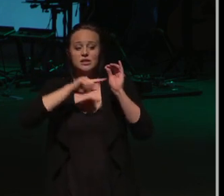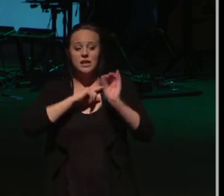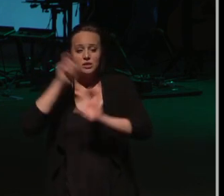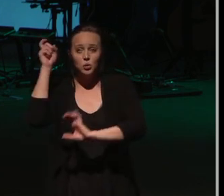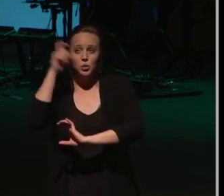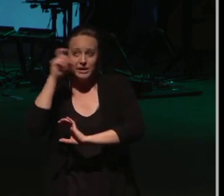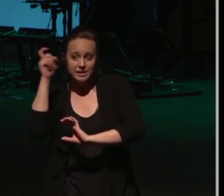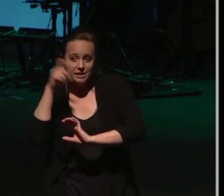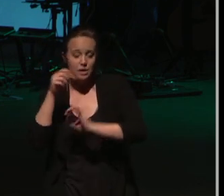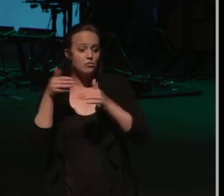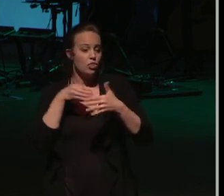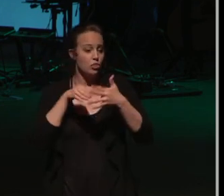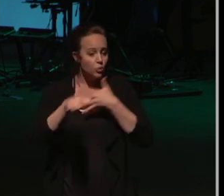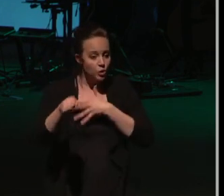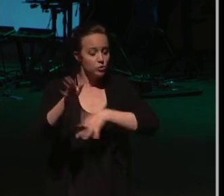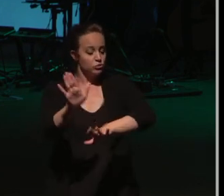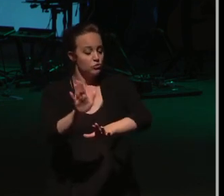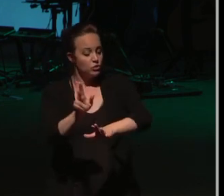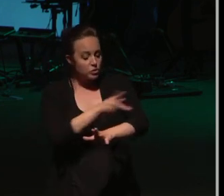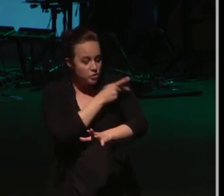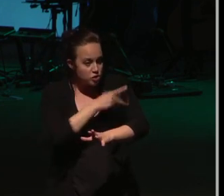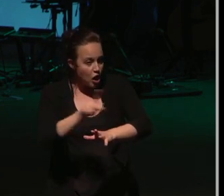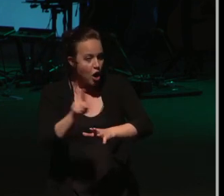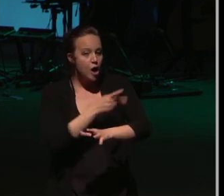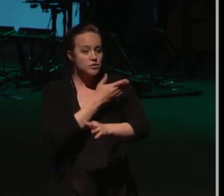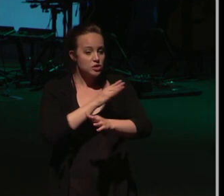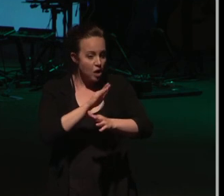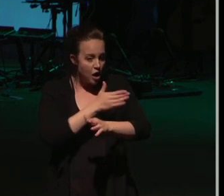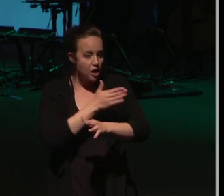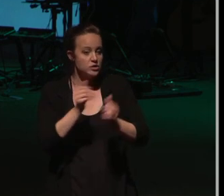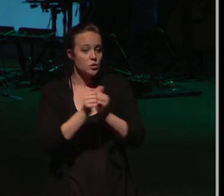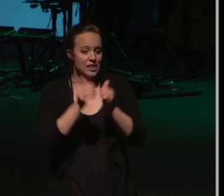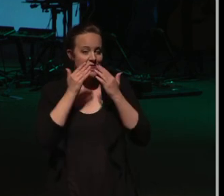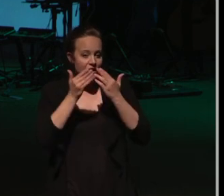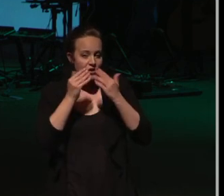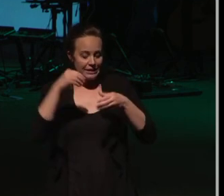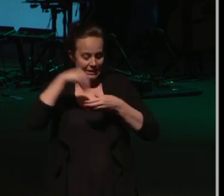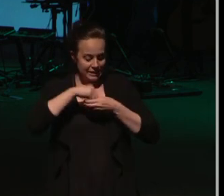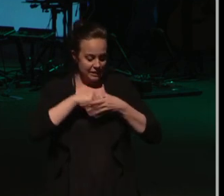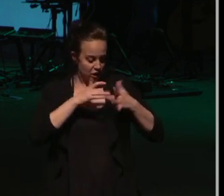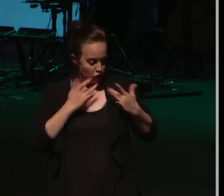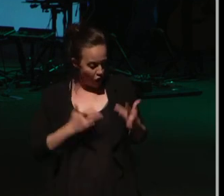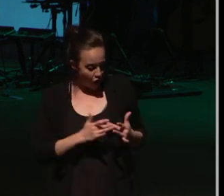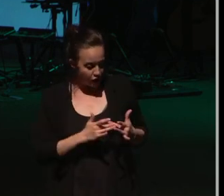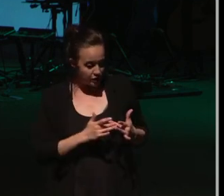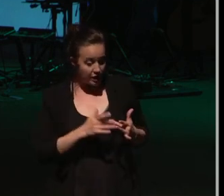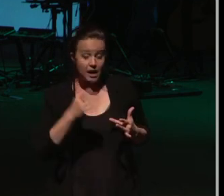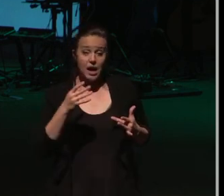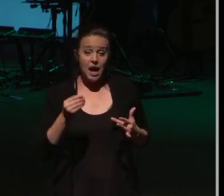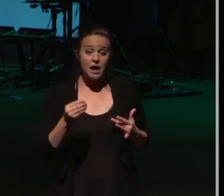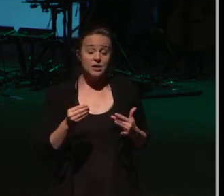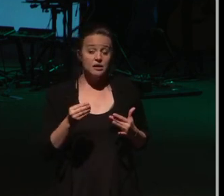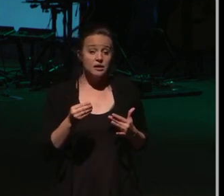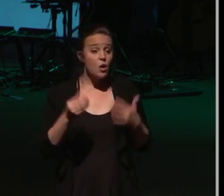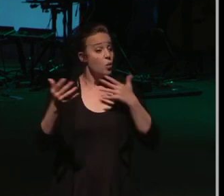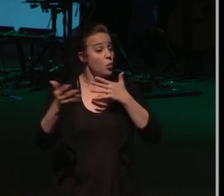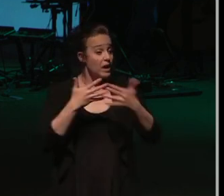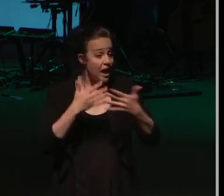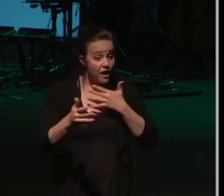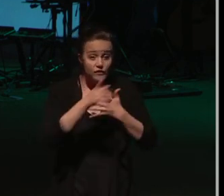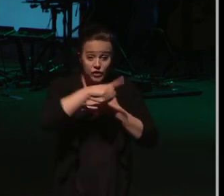and spiritual songs with thankfulness in your hearts to God. And whatever you do, in word or